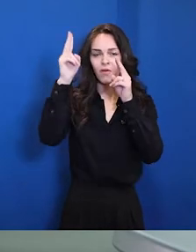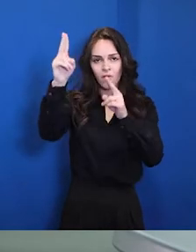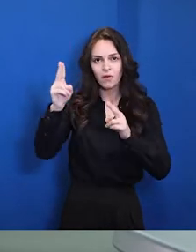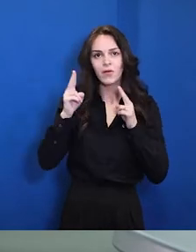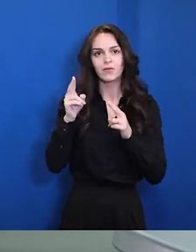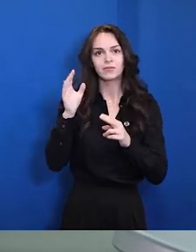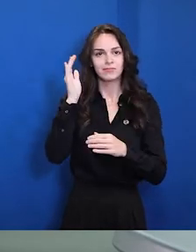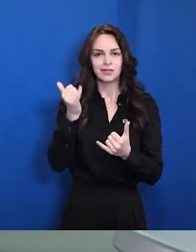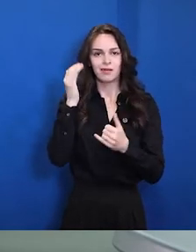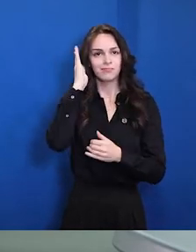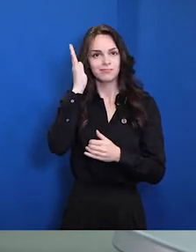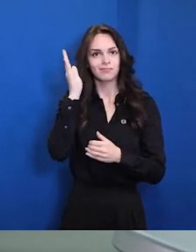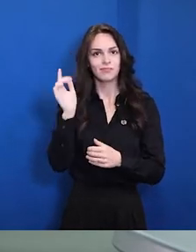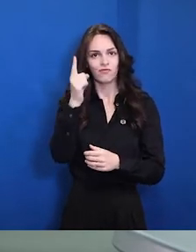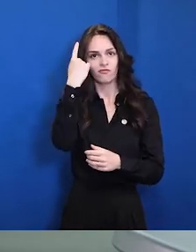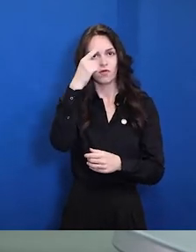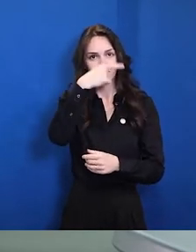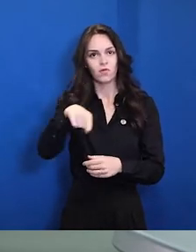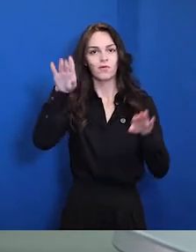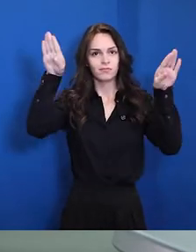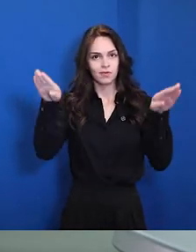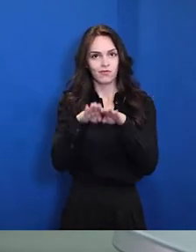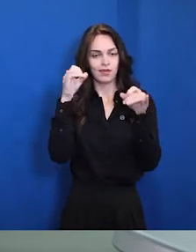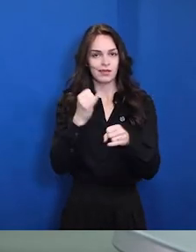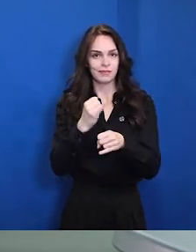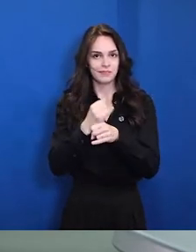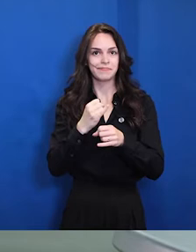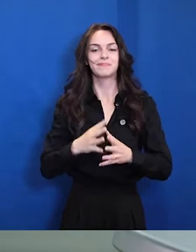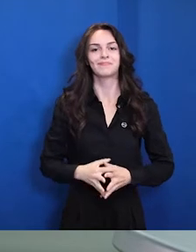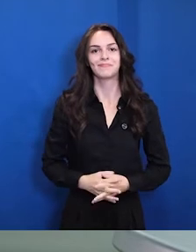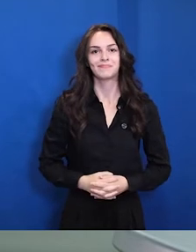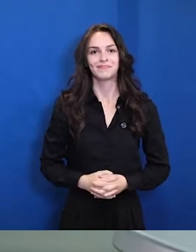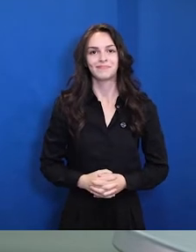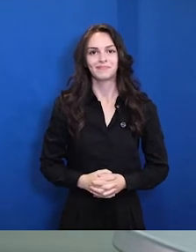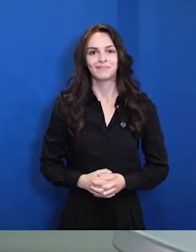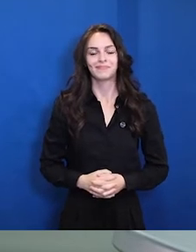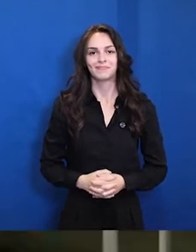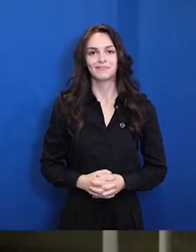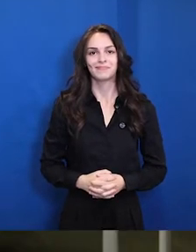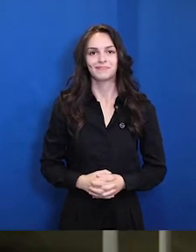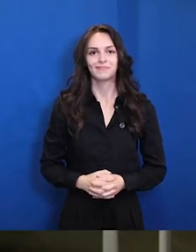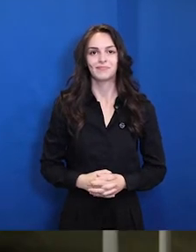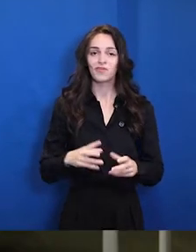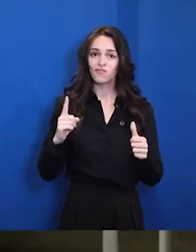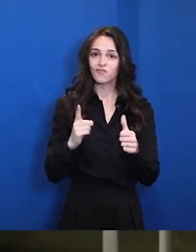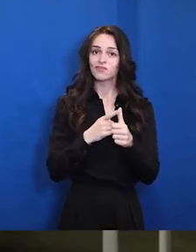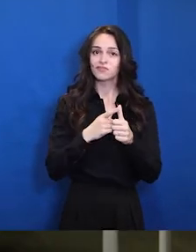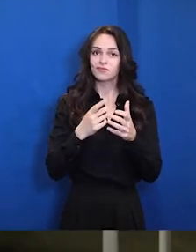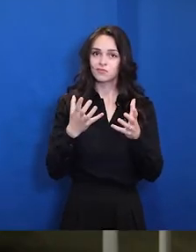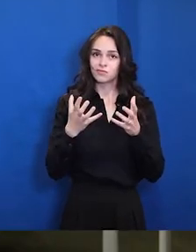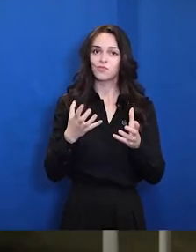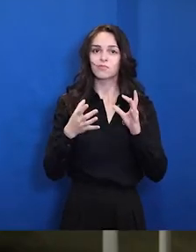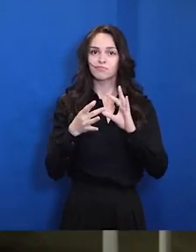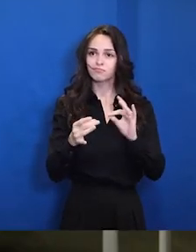the valedictorian for the NICC Annapolis Valley Campus for 2021. Firstly, I